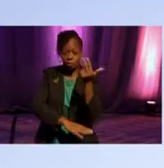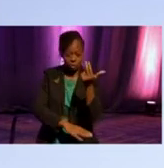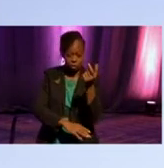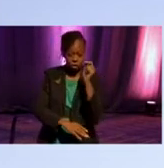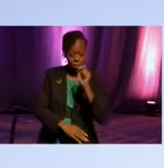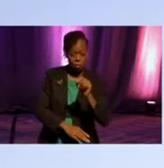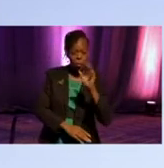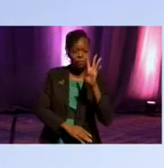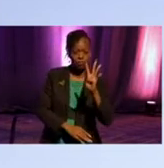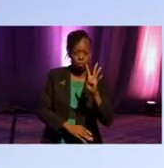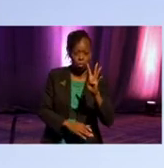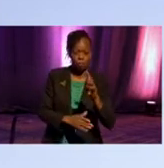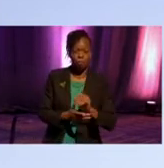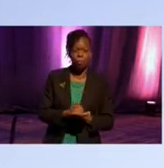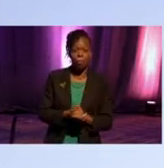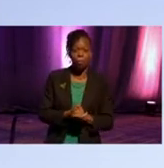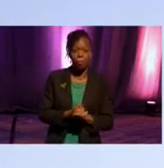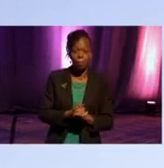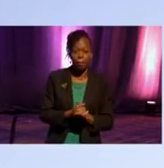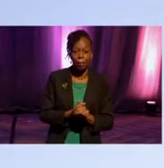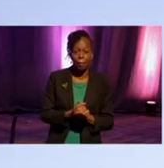13.4.